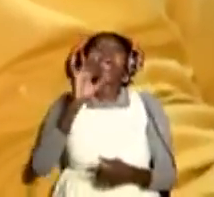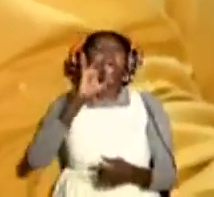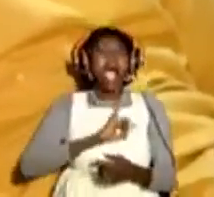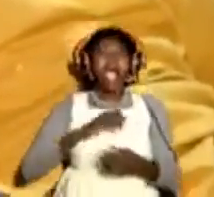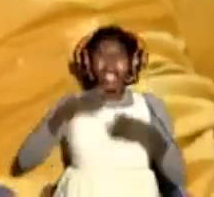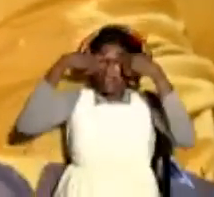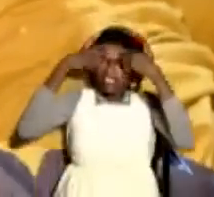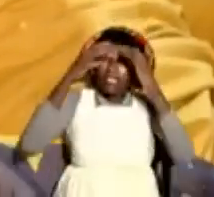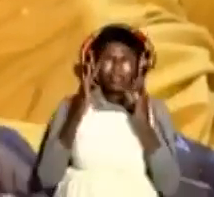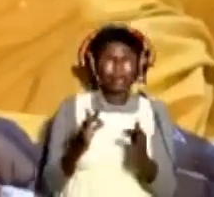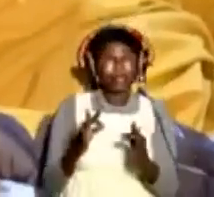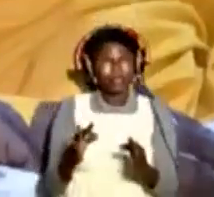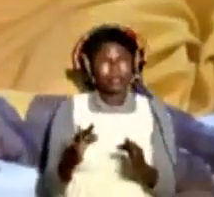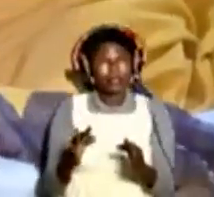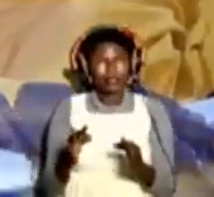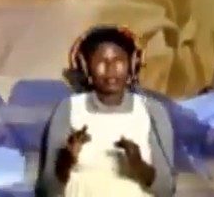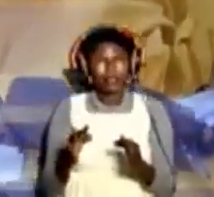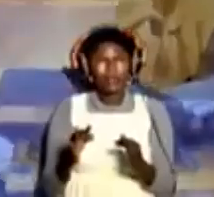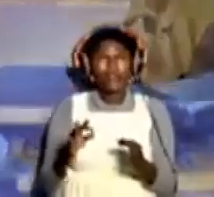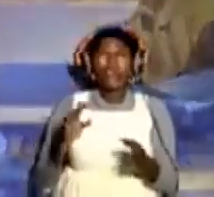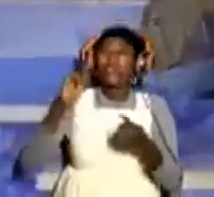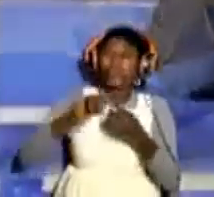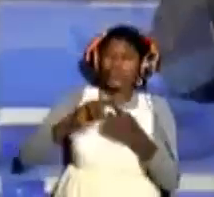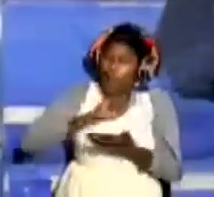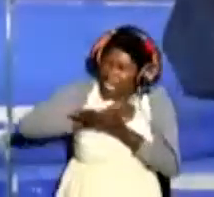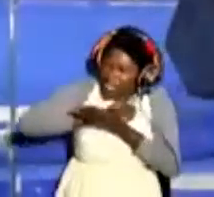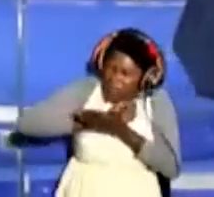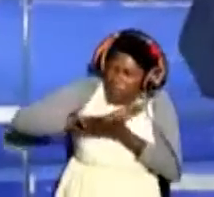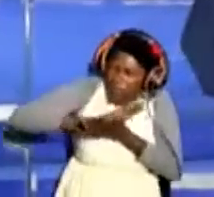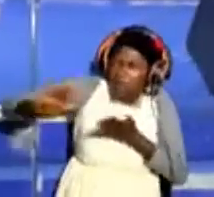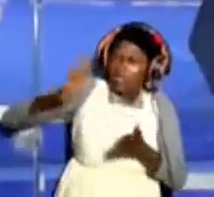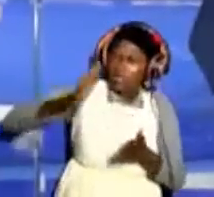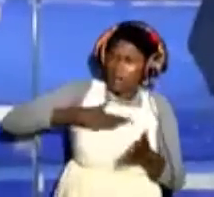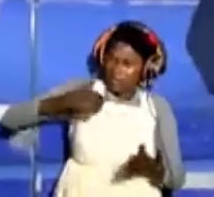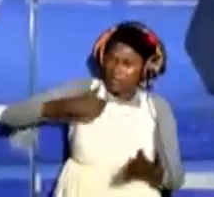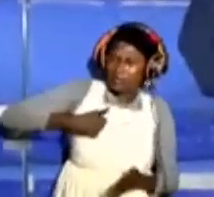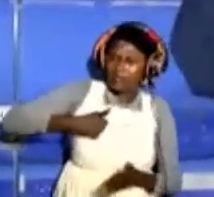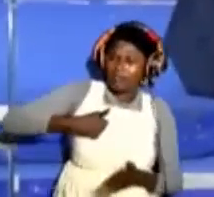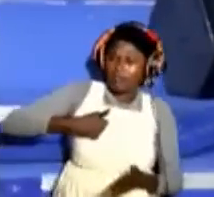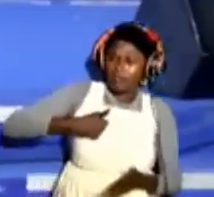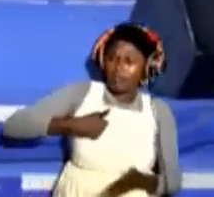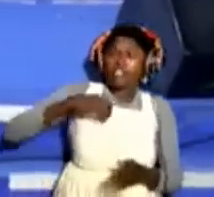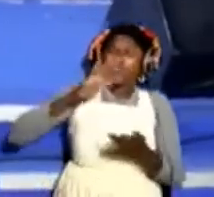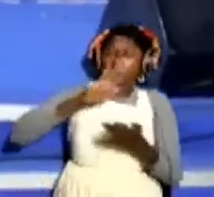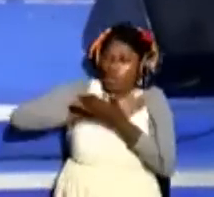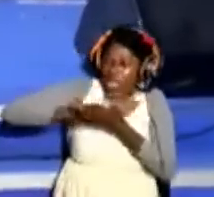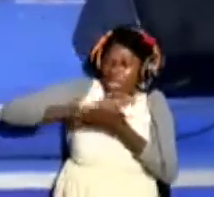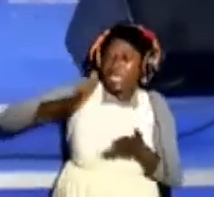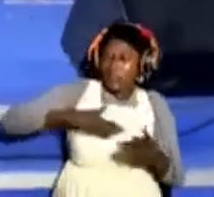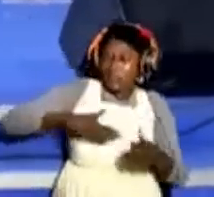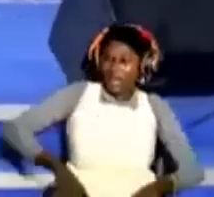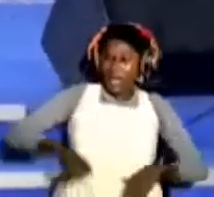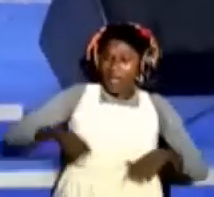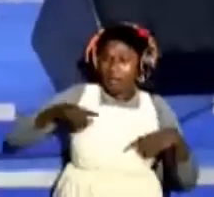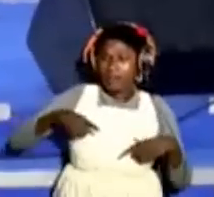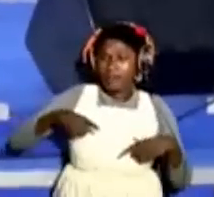And I've decided to purge myself, to cleanse my